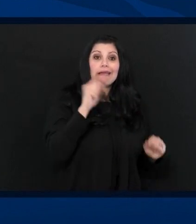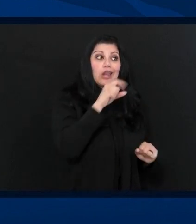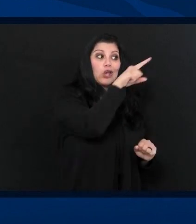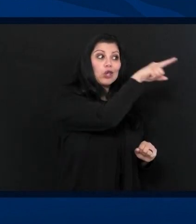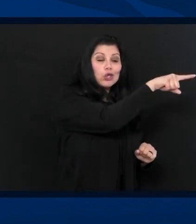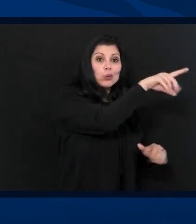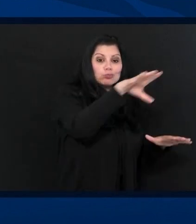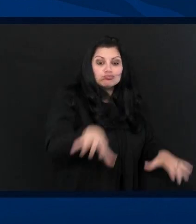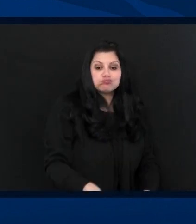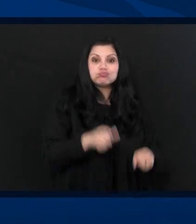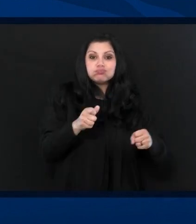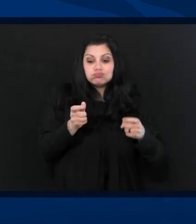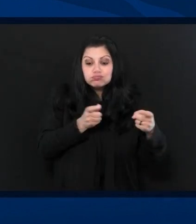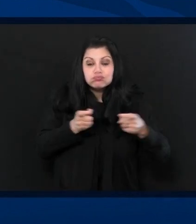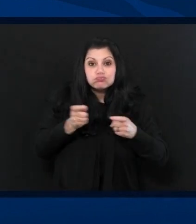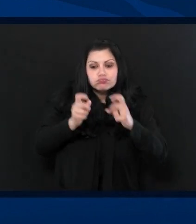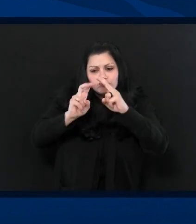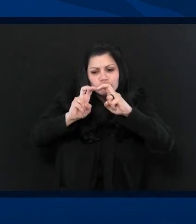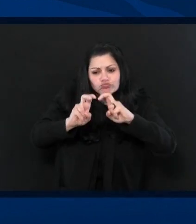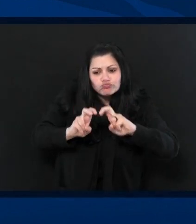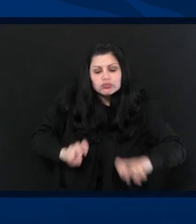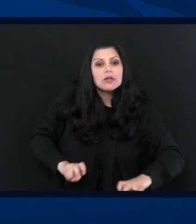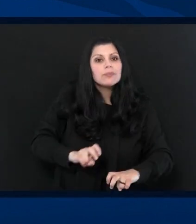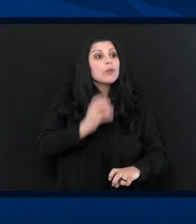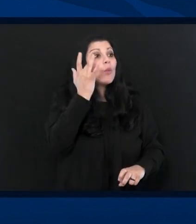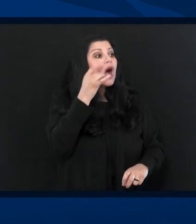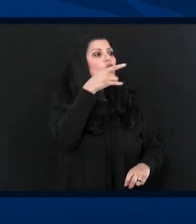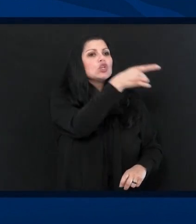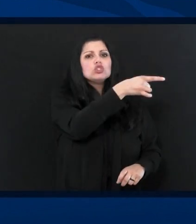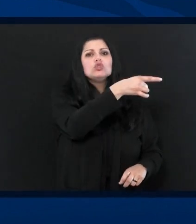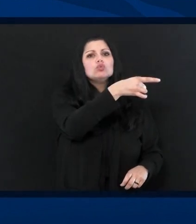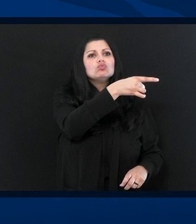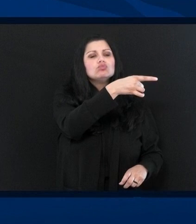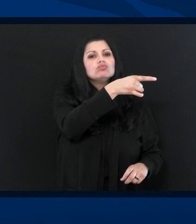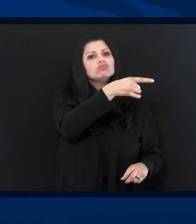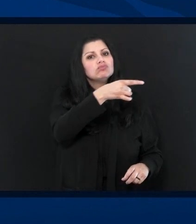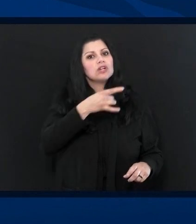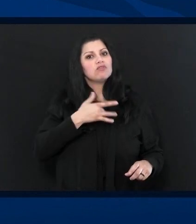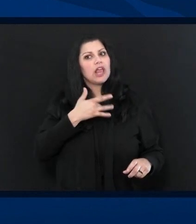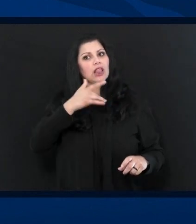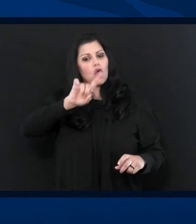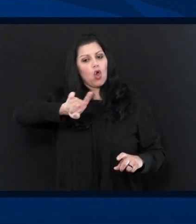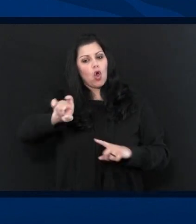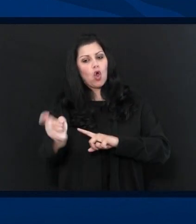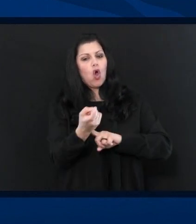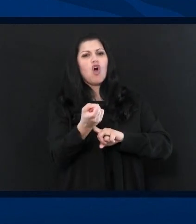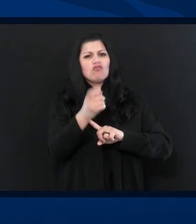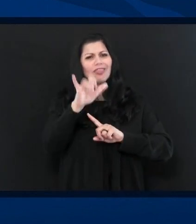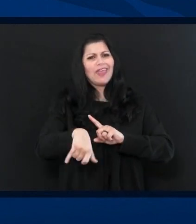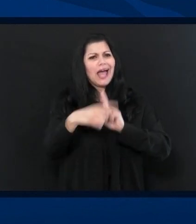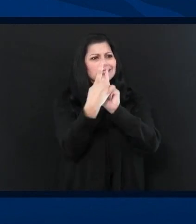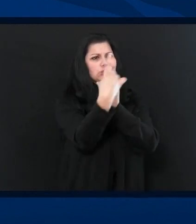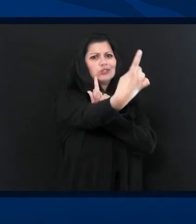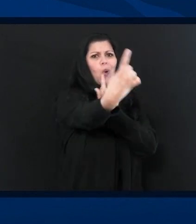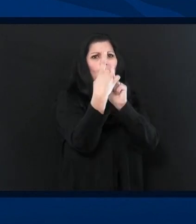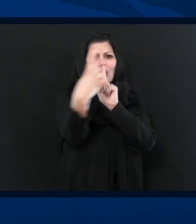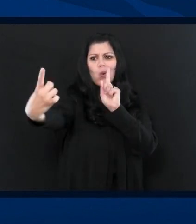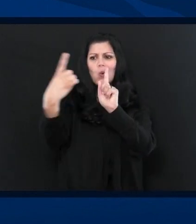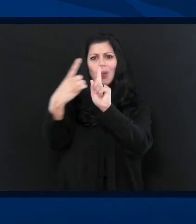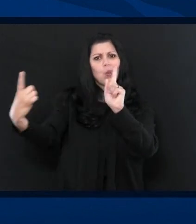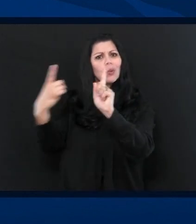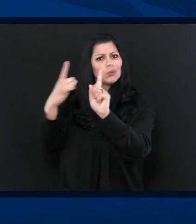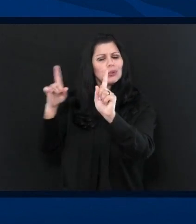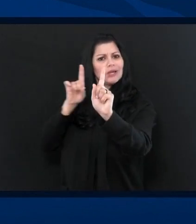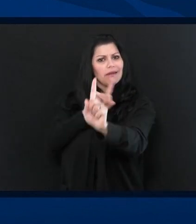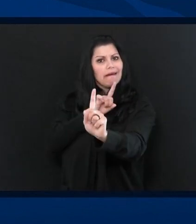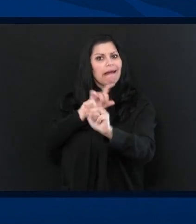this? As you've said many times, golf is the most socially distant sport that you can participate in, and to